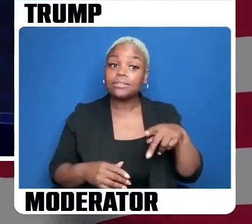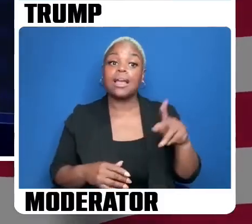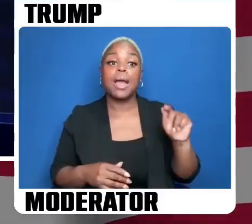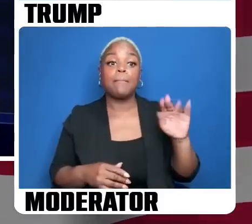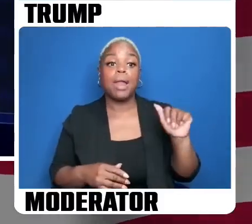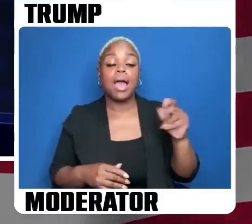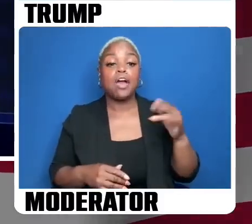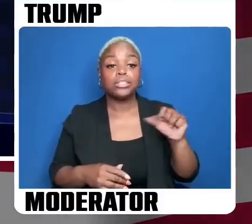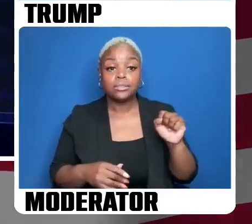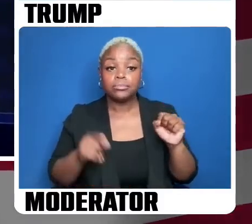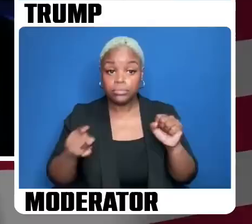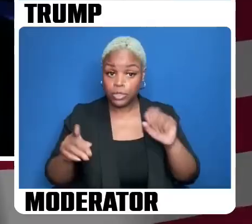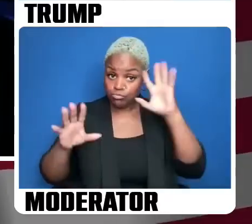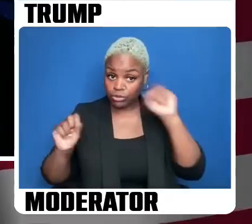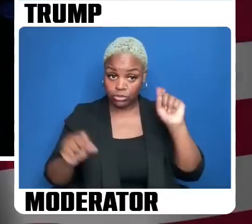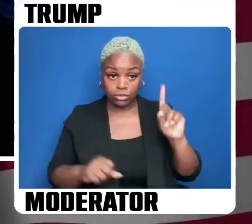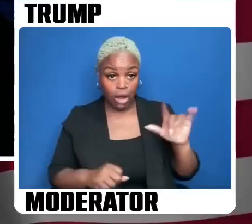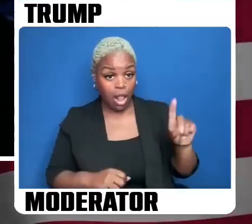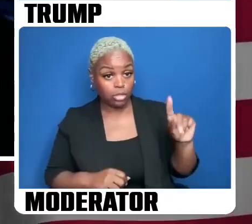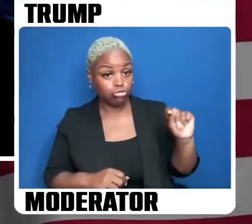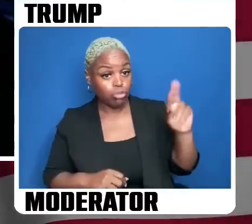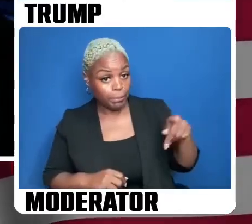Trump.